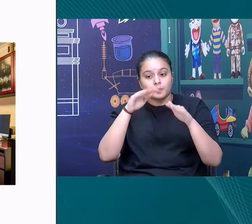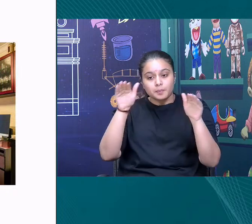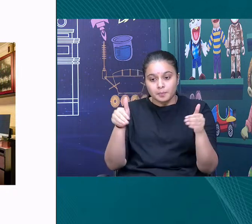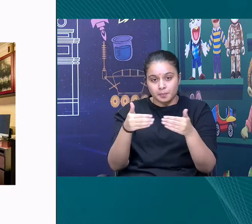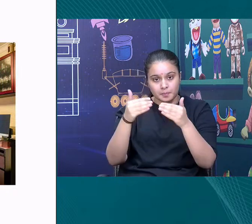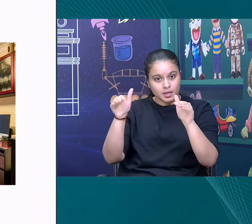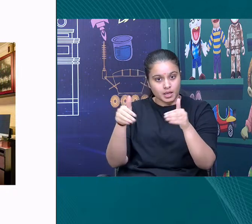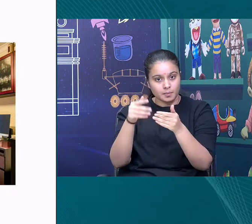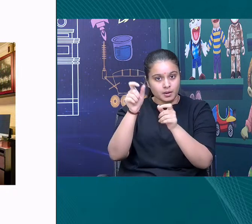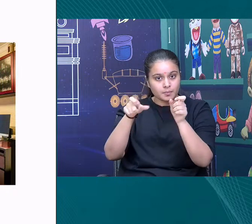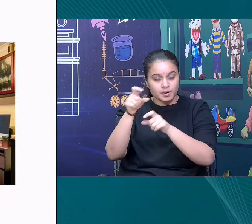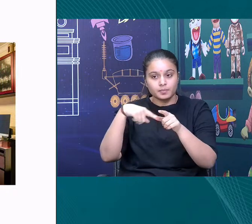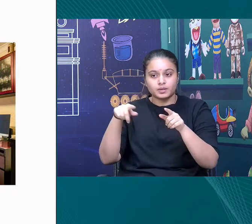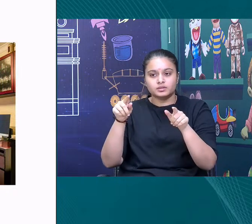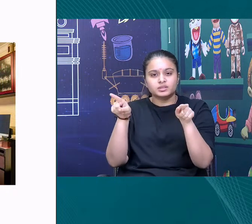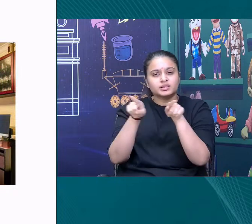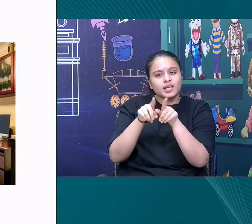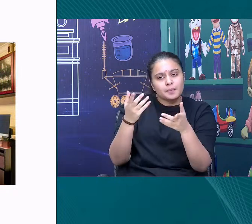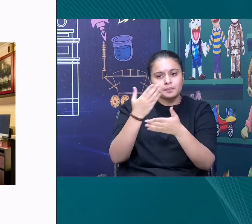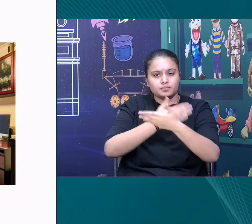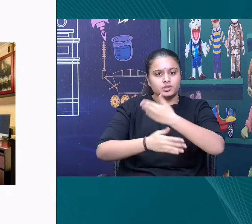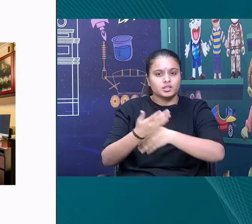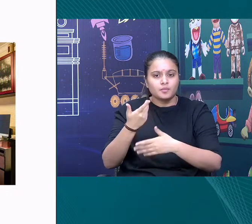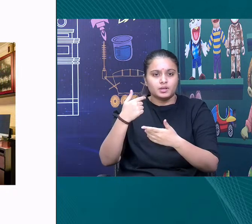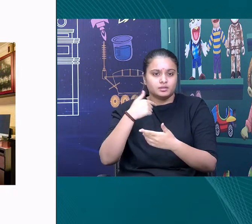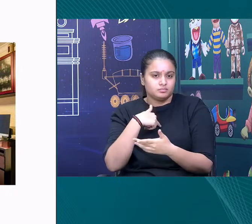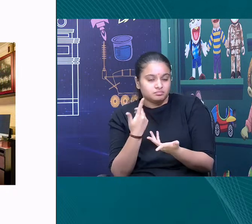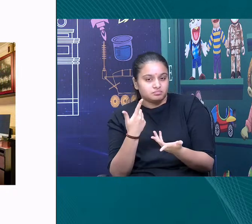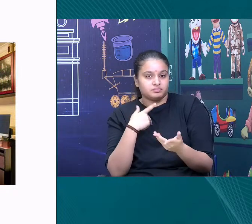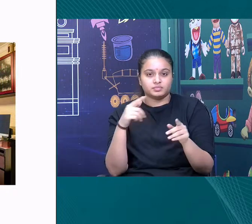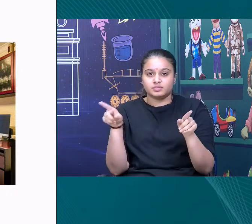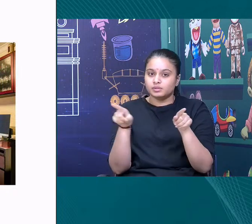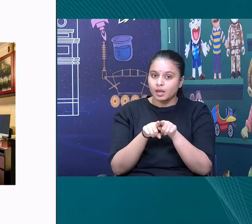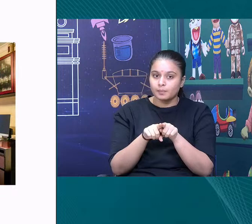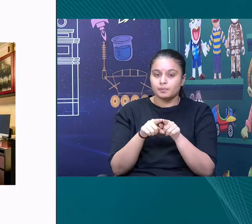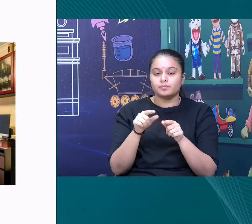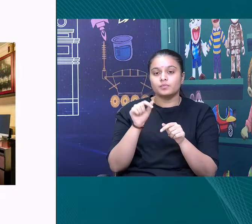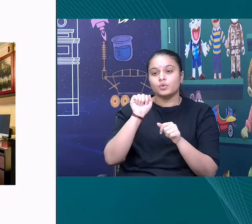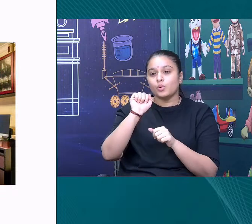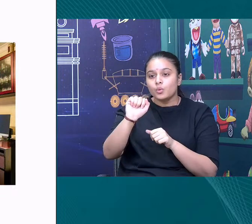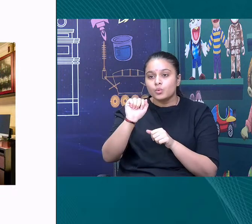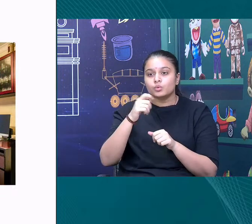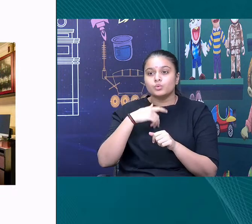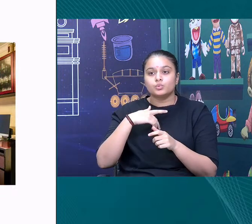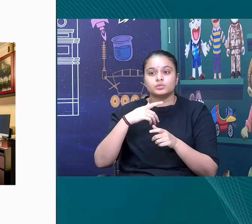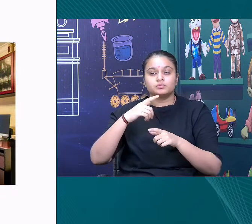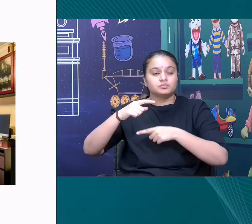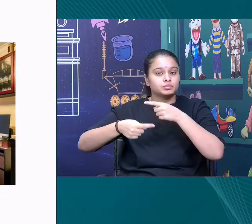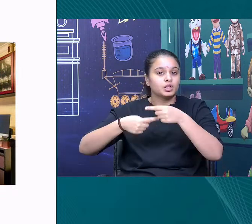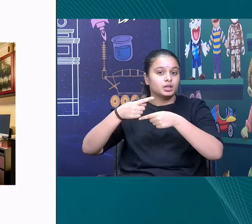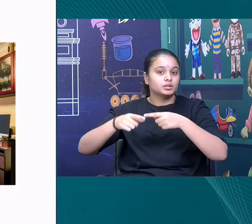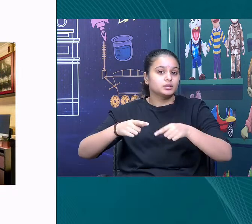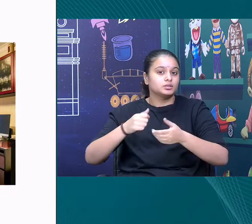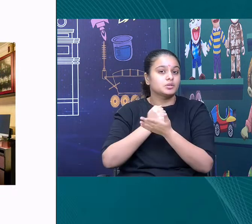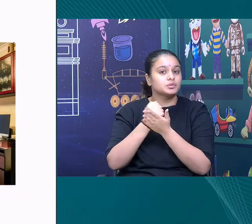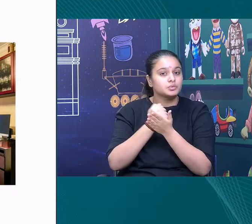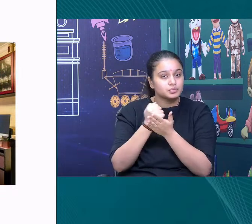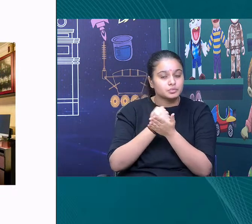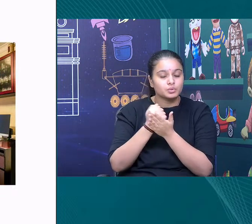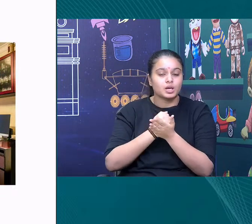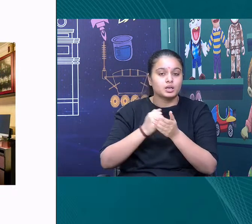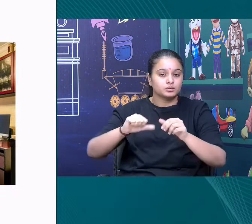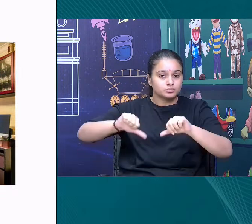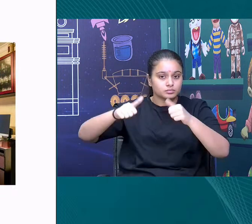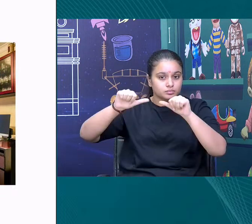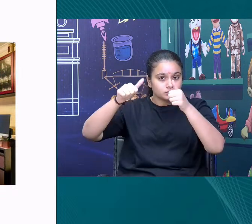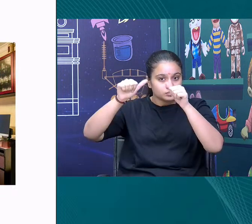who might be facing similar challenges like I am, and every day they are trying to work something out, they're trying to